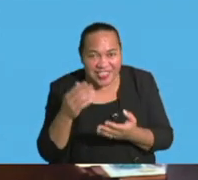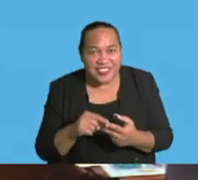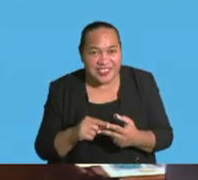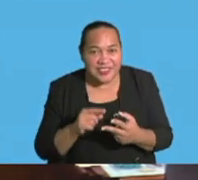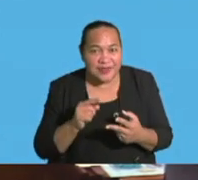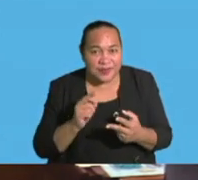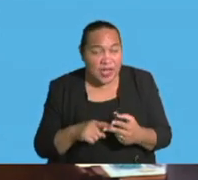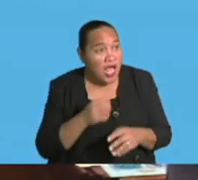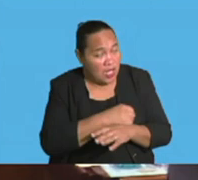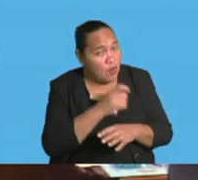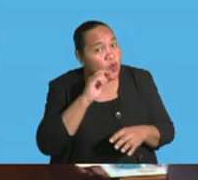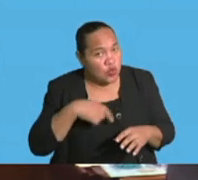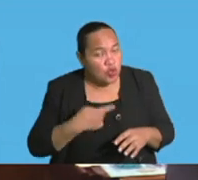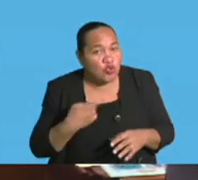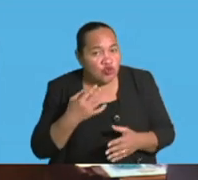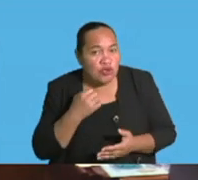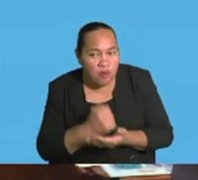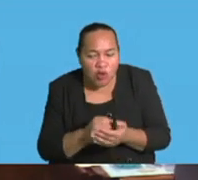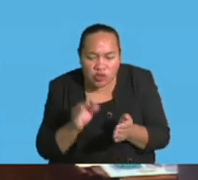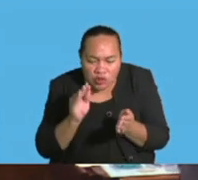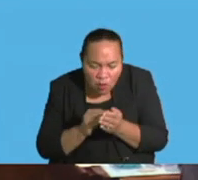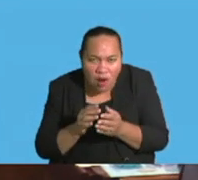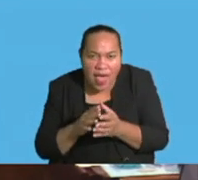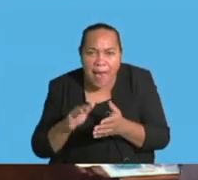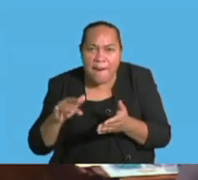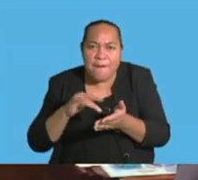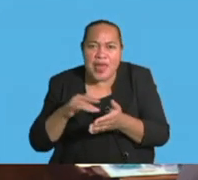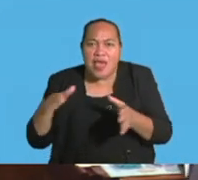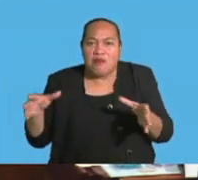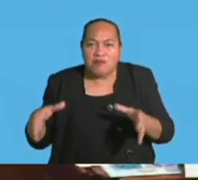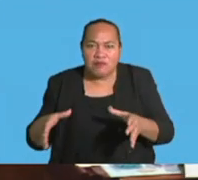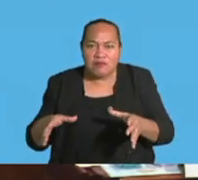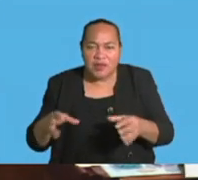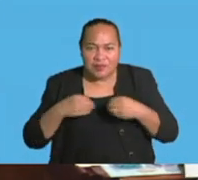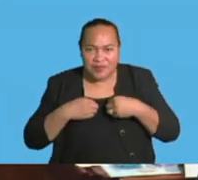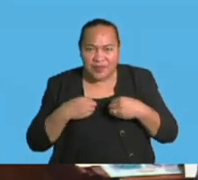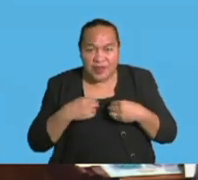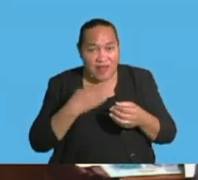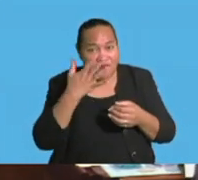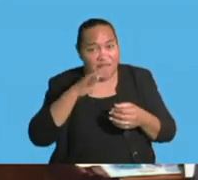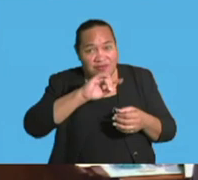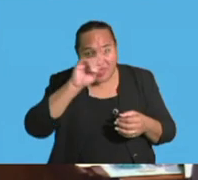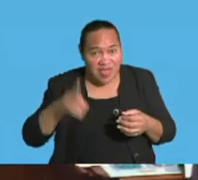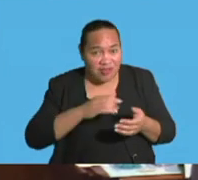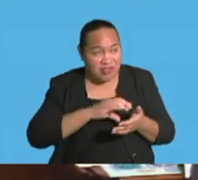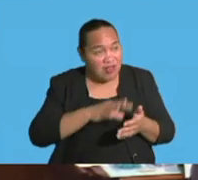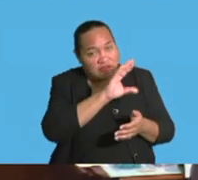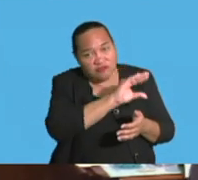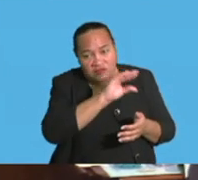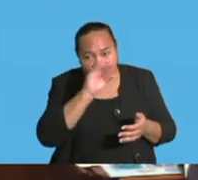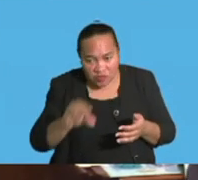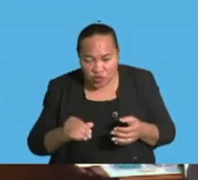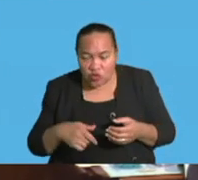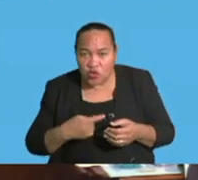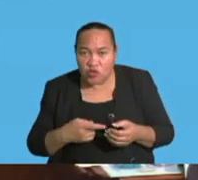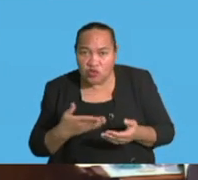to support the establishment of small and medium enterprises in the forestry sector. $50,000 is allocated to continue the provision of subsidy on